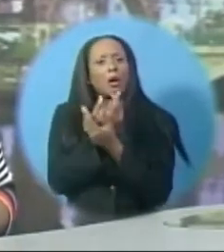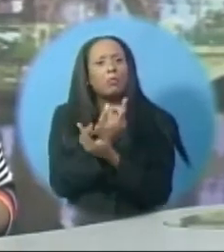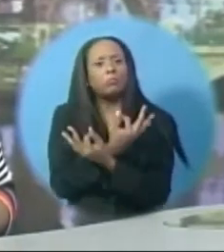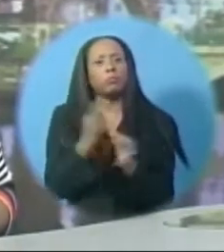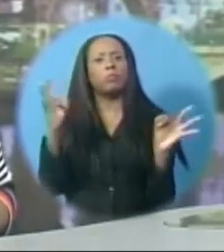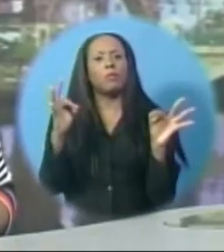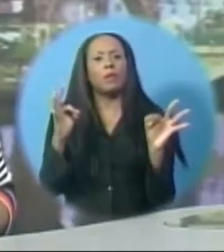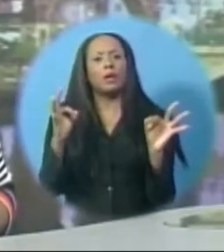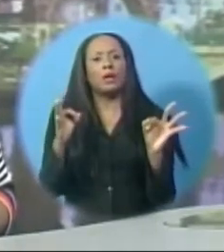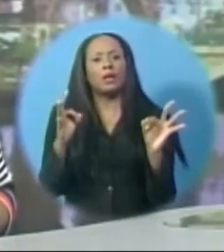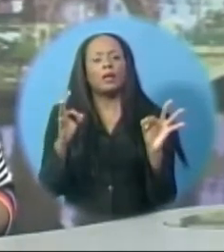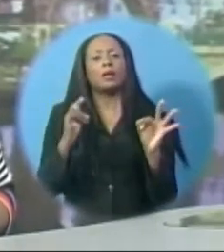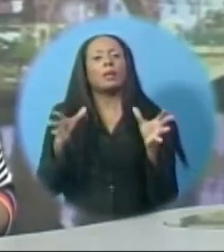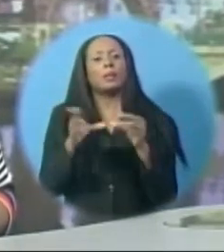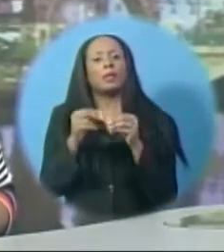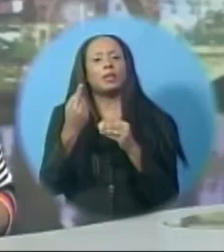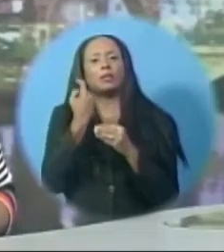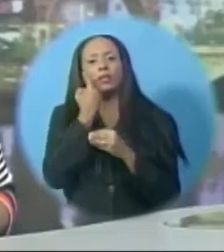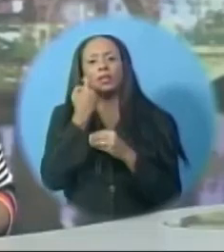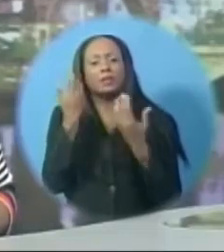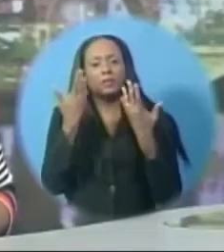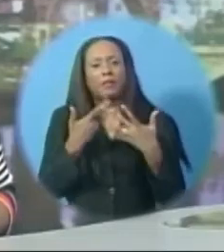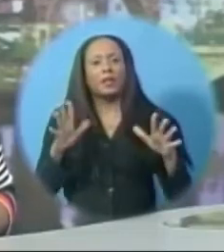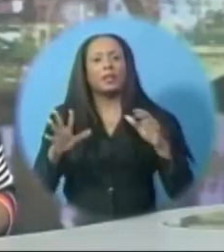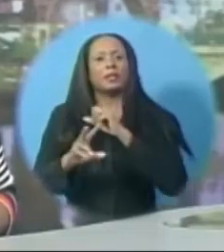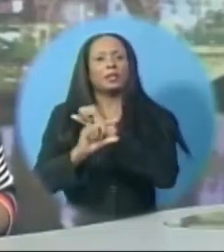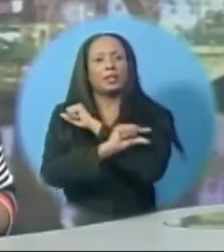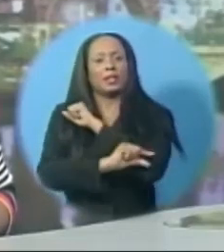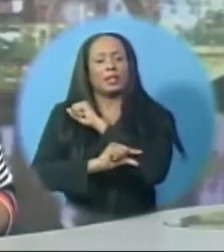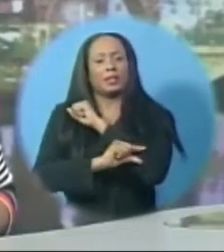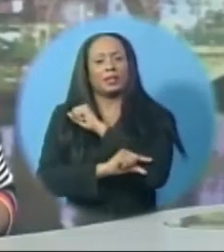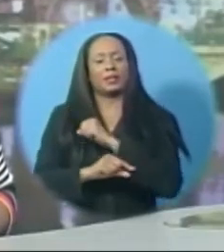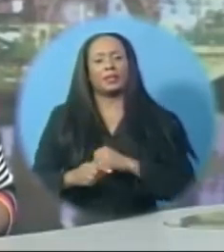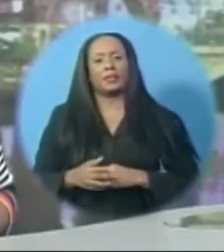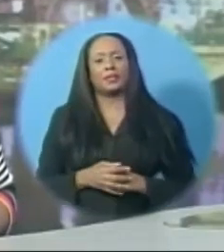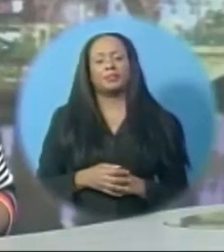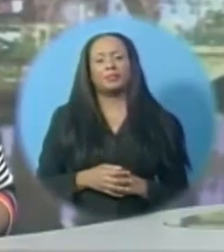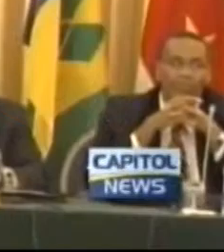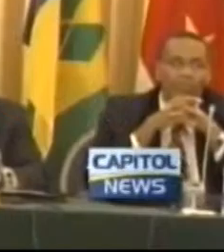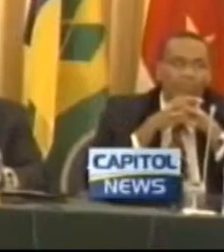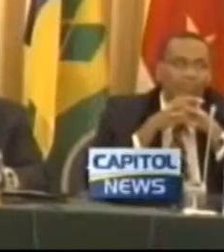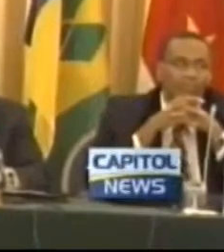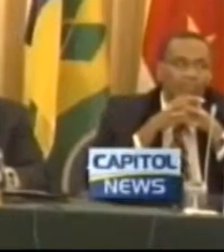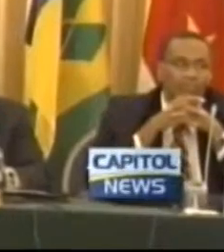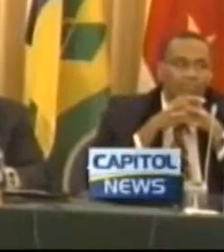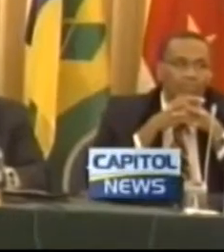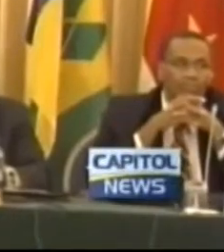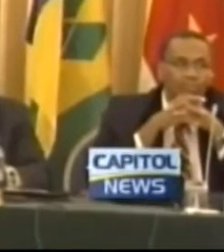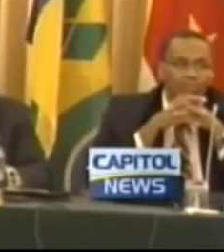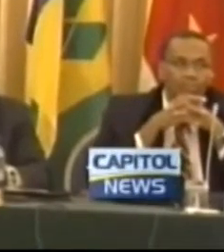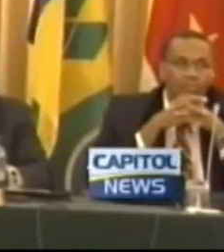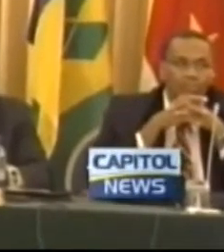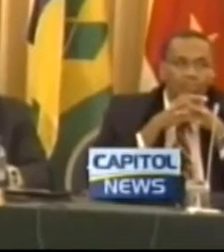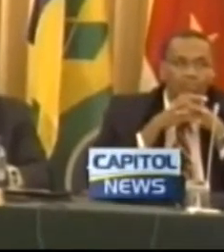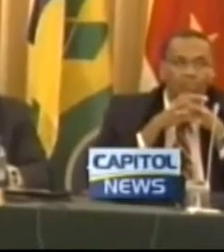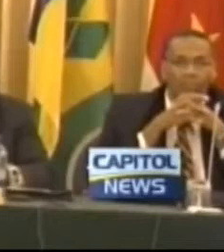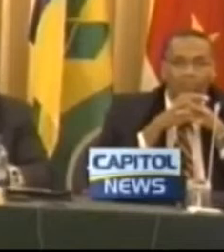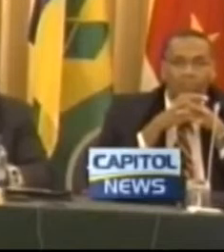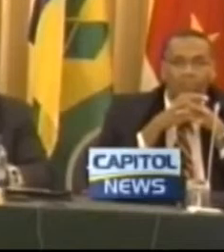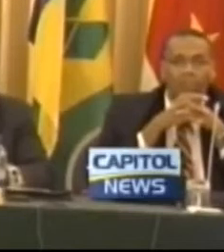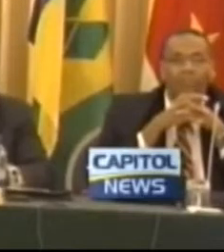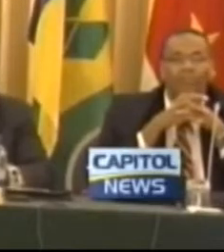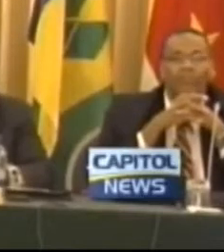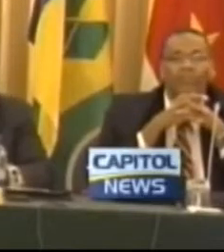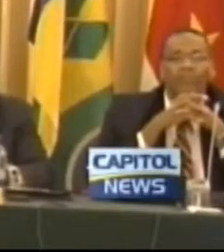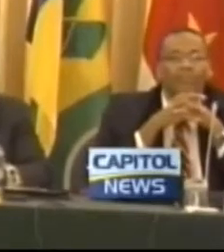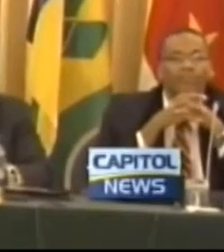COTED, wrapped up in Georgetown. We have more from Capital News. Secretary General of CARICOM, Ambassador Orin LeBlanc, is